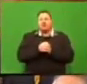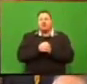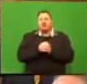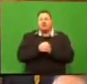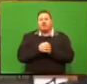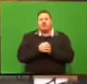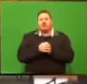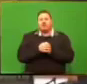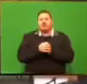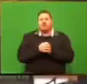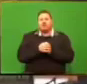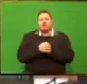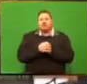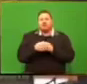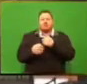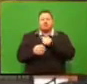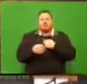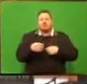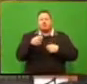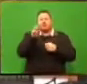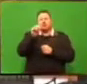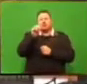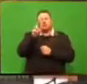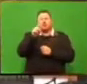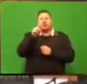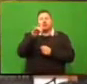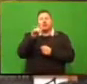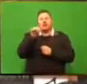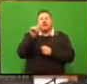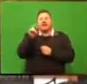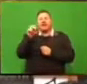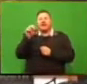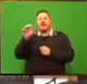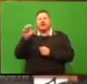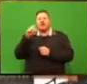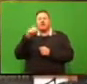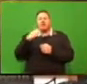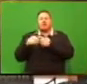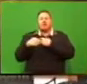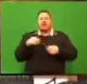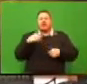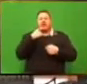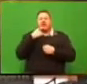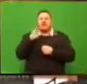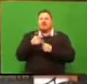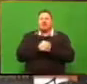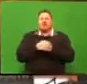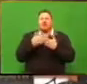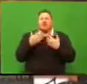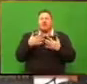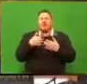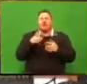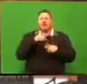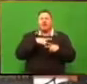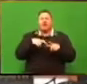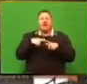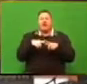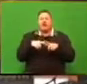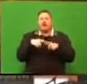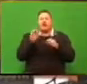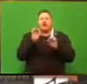ANC once declared the following. He said, "Without land, there is